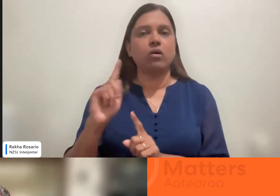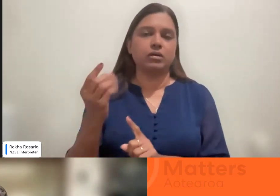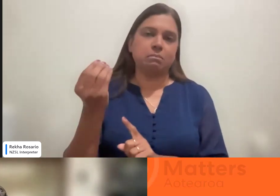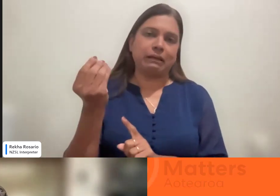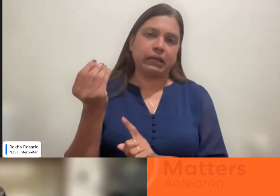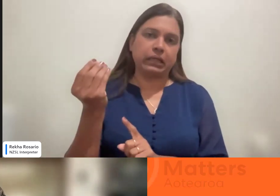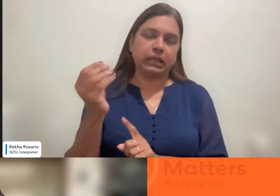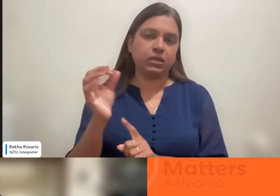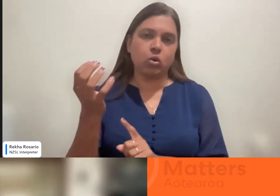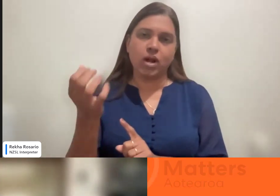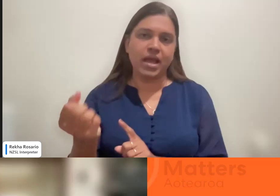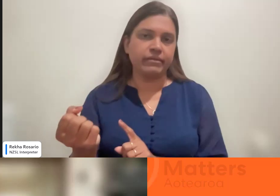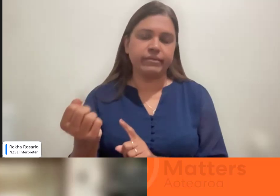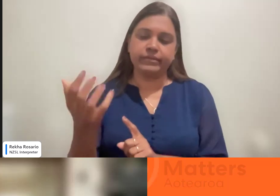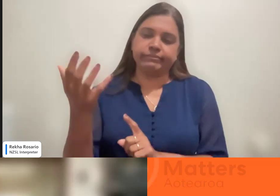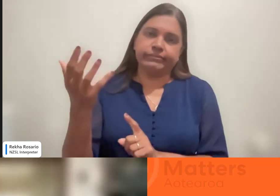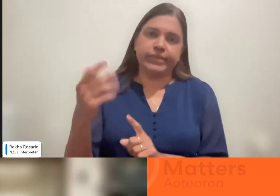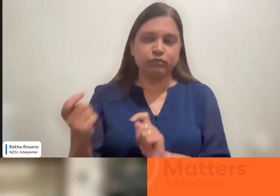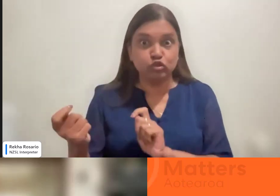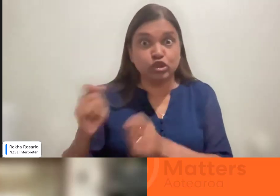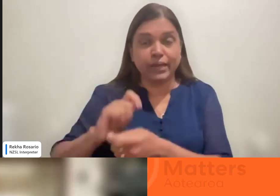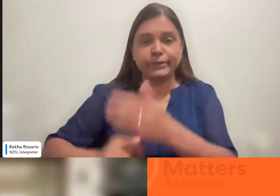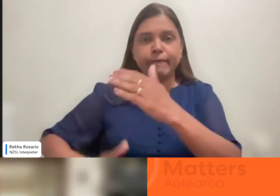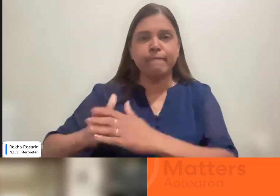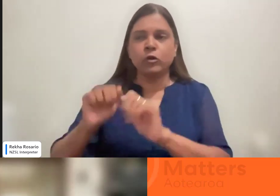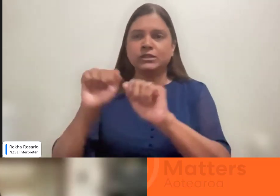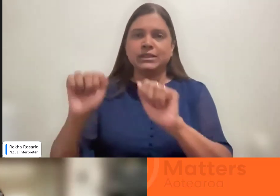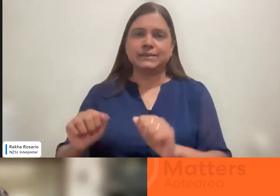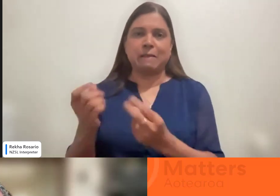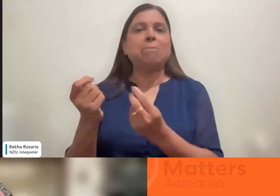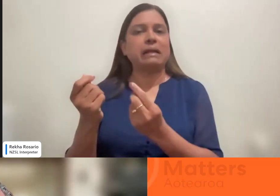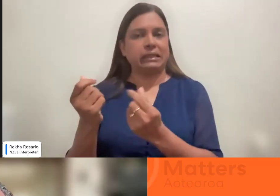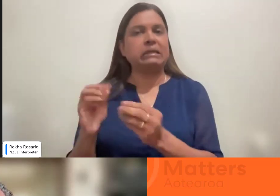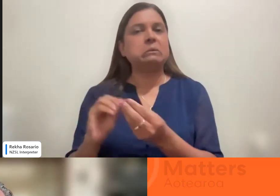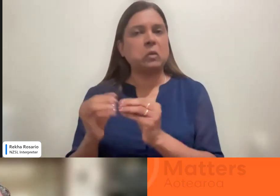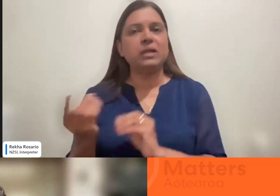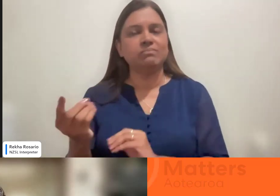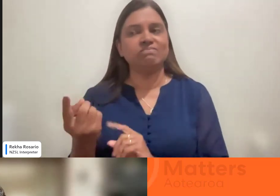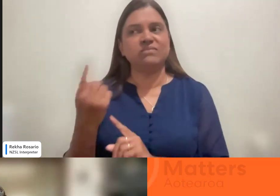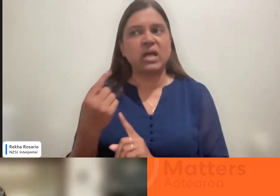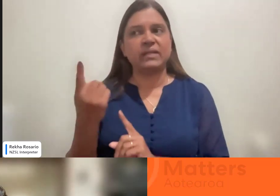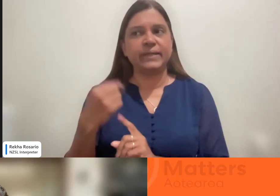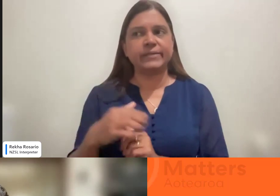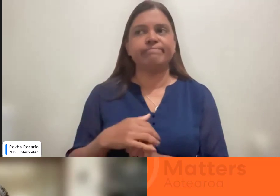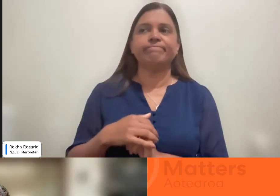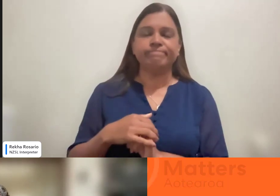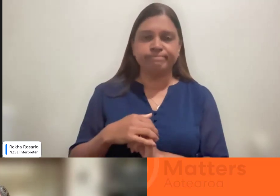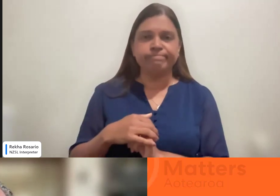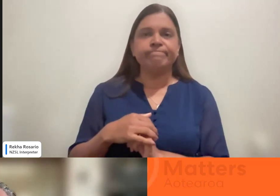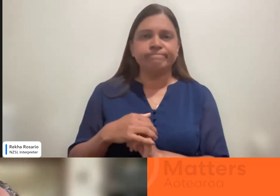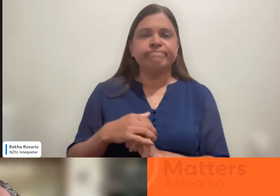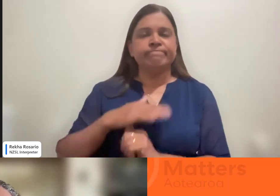we're going to have to redevelop the whole program, so money is a problem, and that's kind of a big issue.